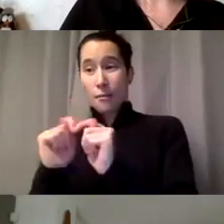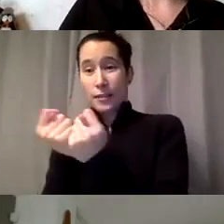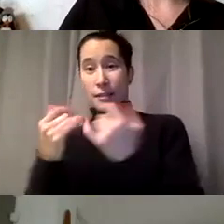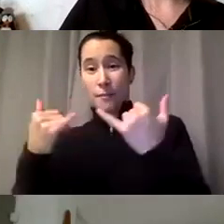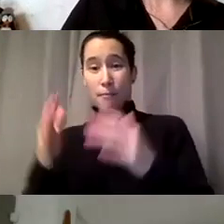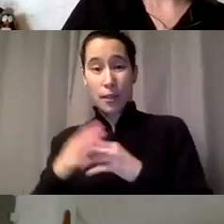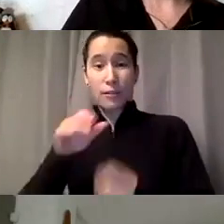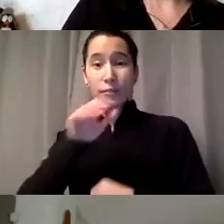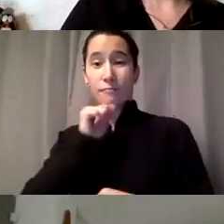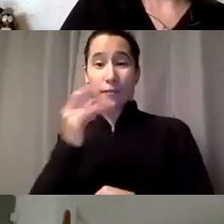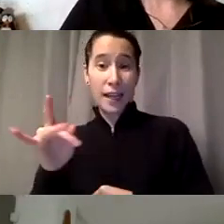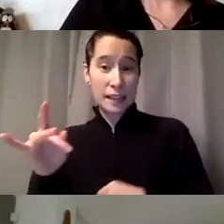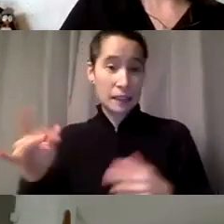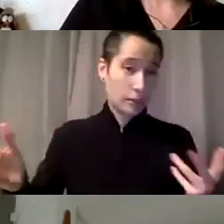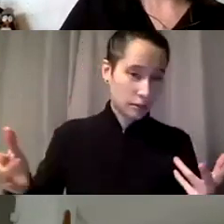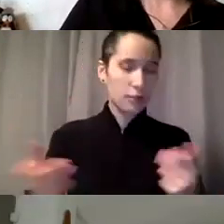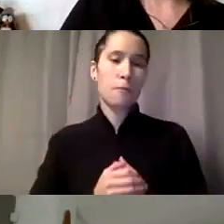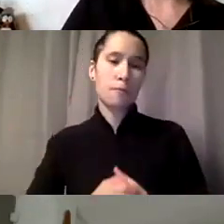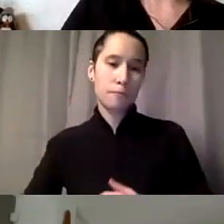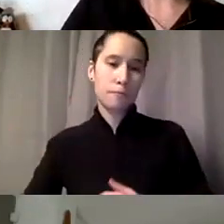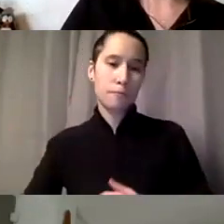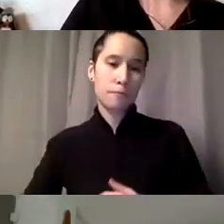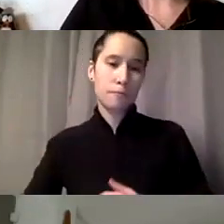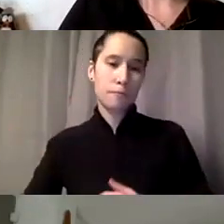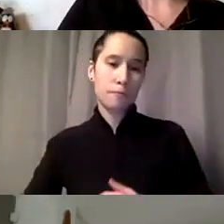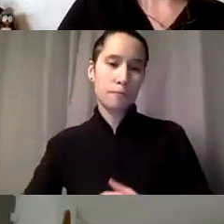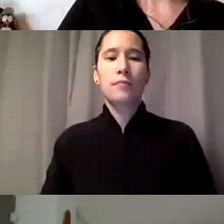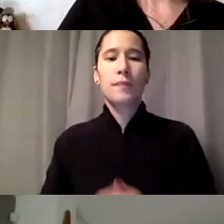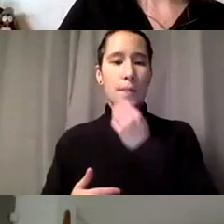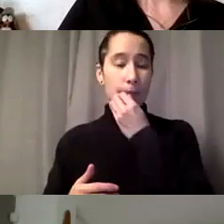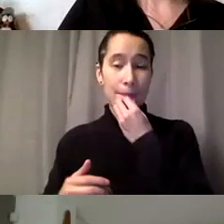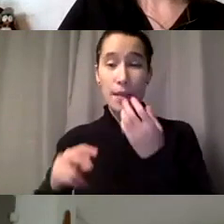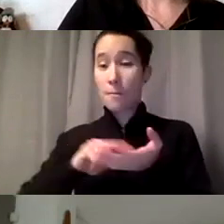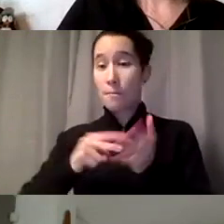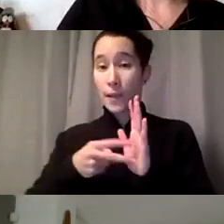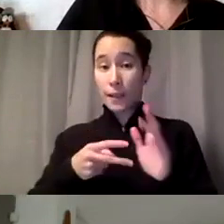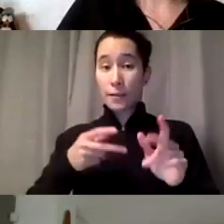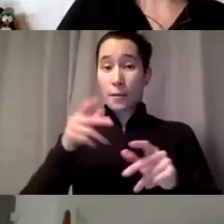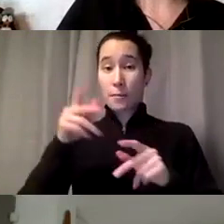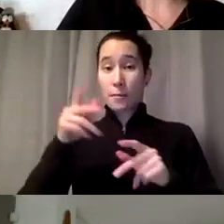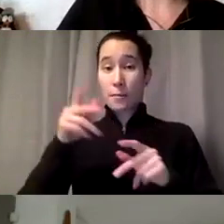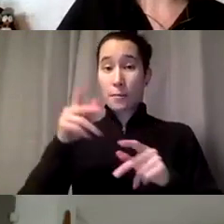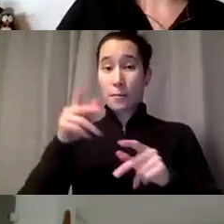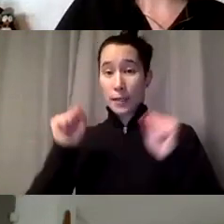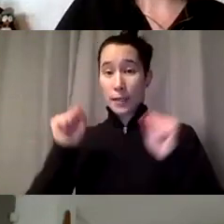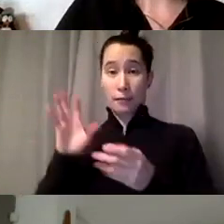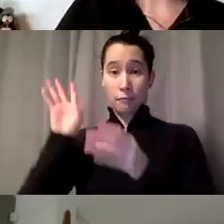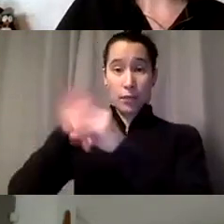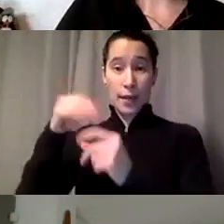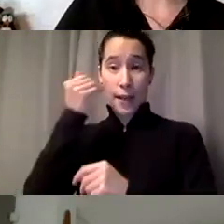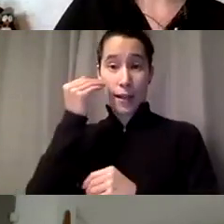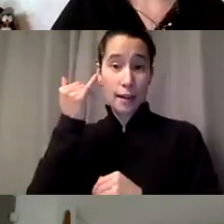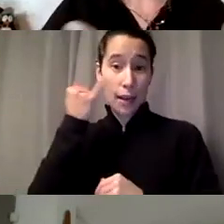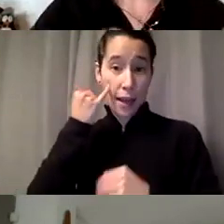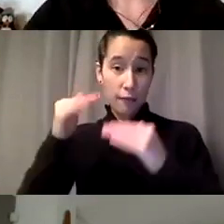that some people would be able to participate with their peers on their teams and in the leagues that